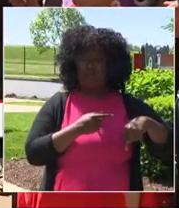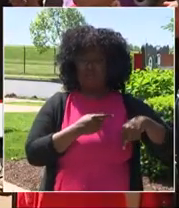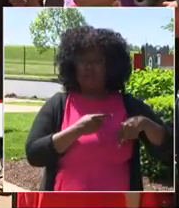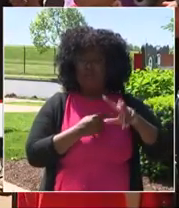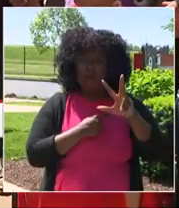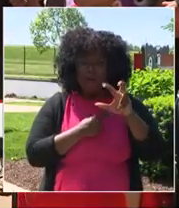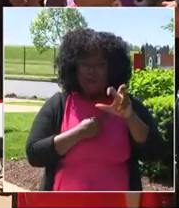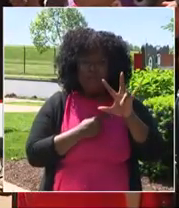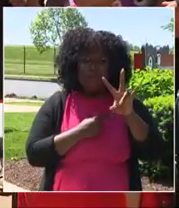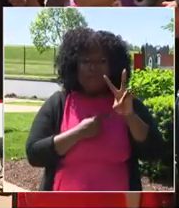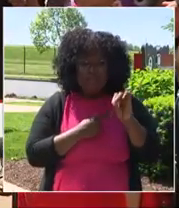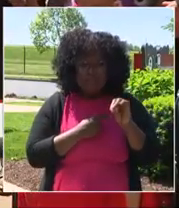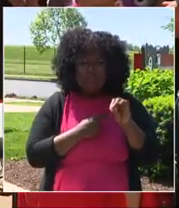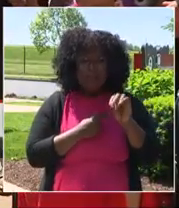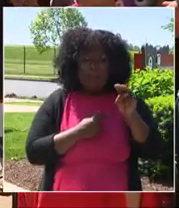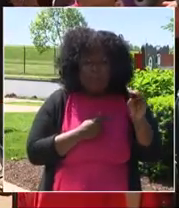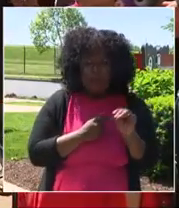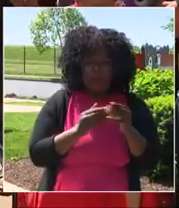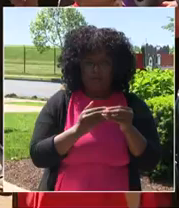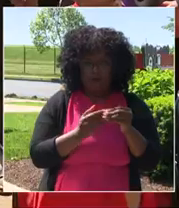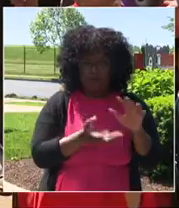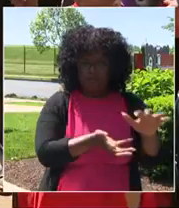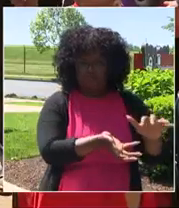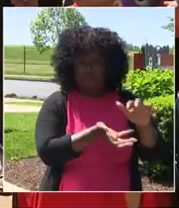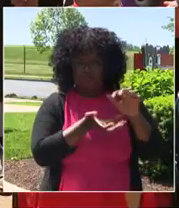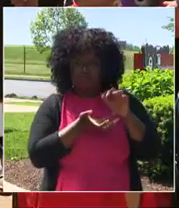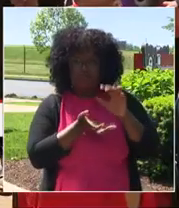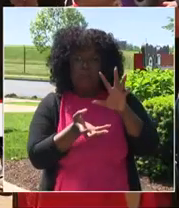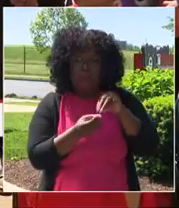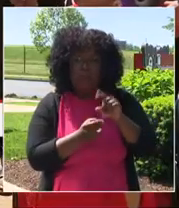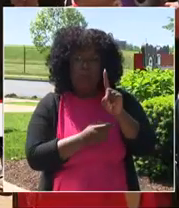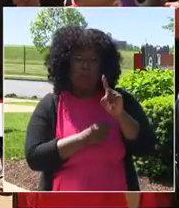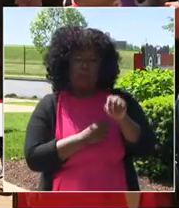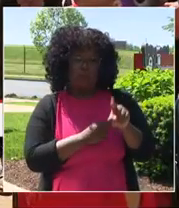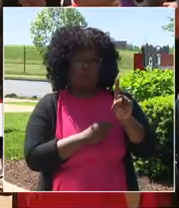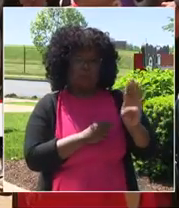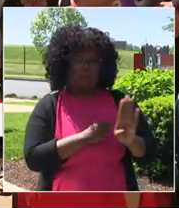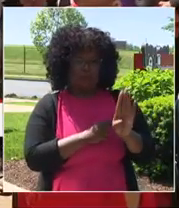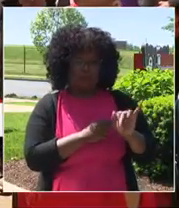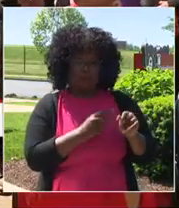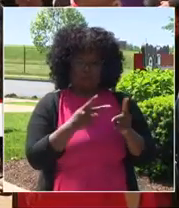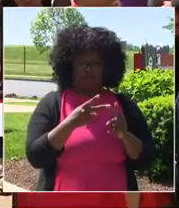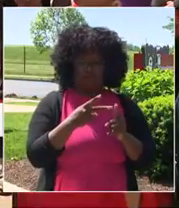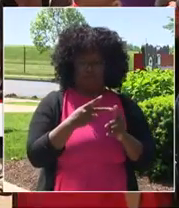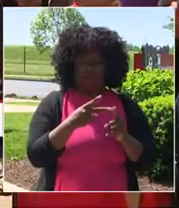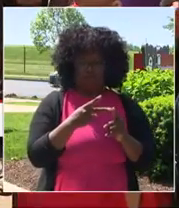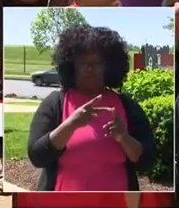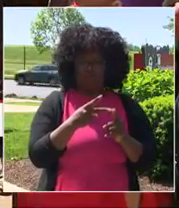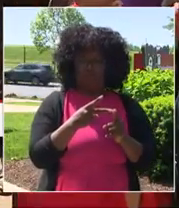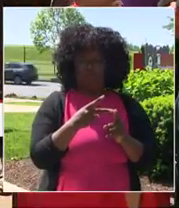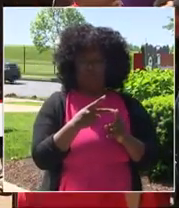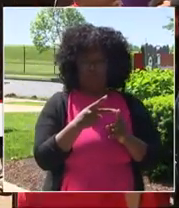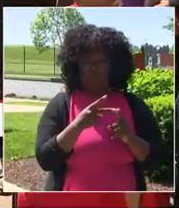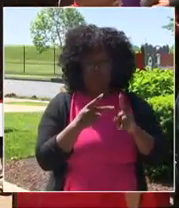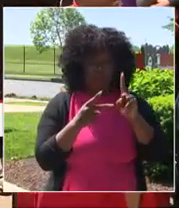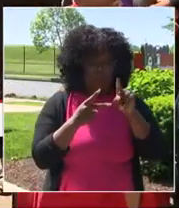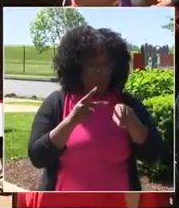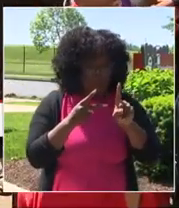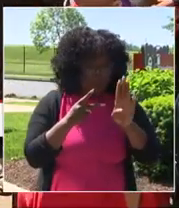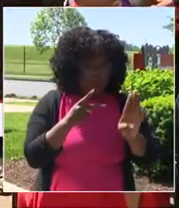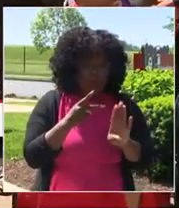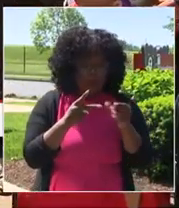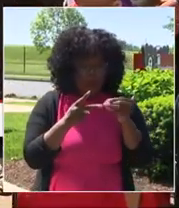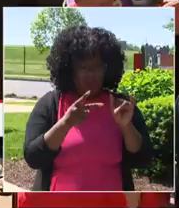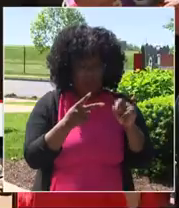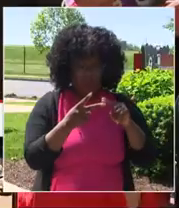2, it's a $1.1 million withdrawal of federal dollars. $1.1 billion withdrawal of federal dollars. So the question